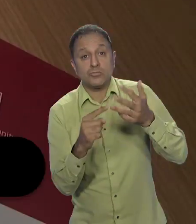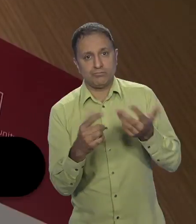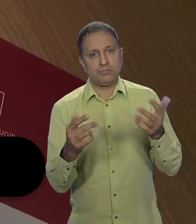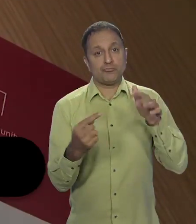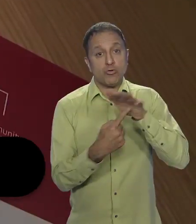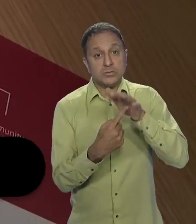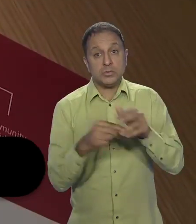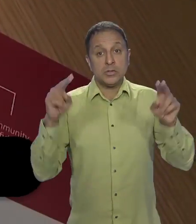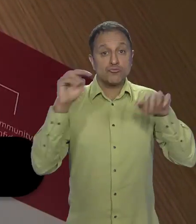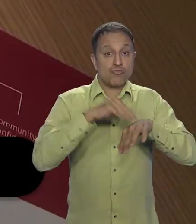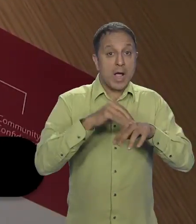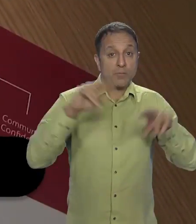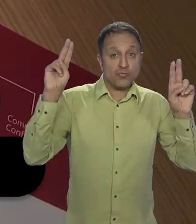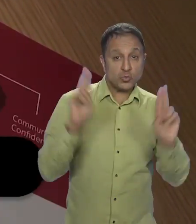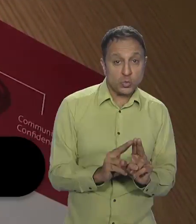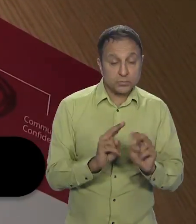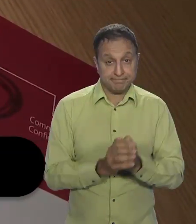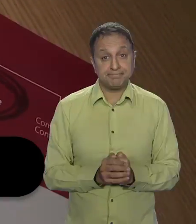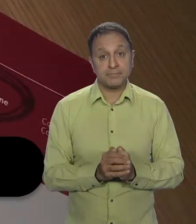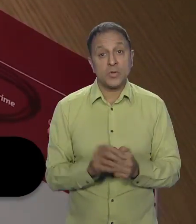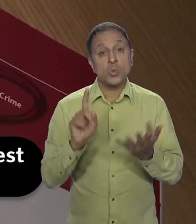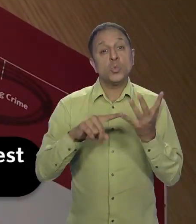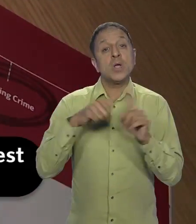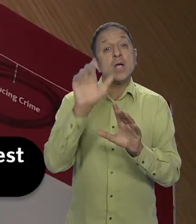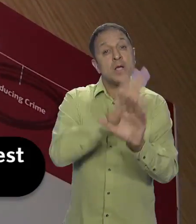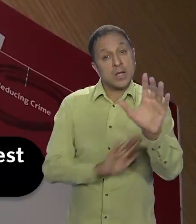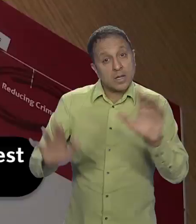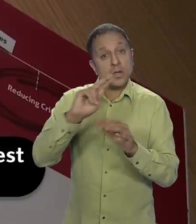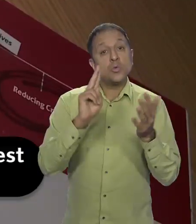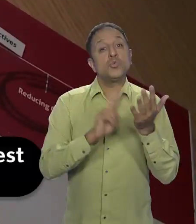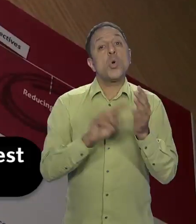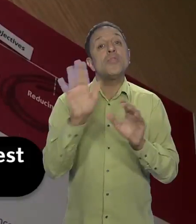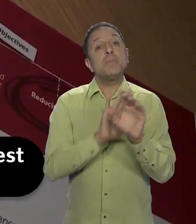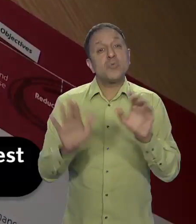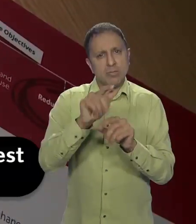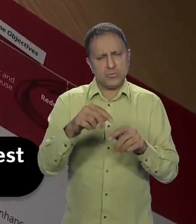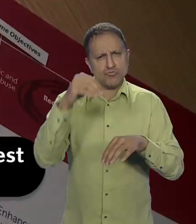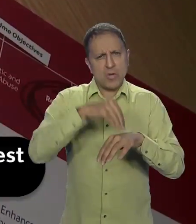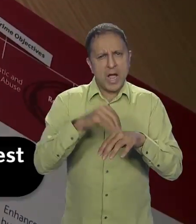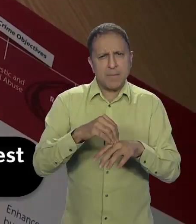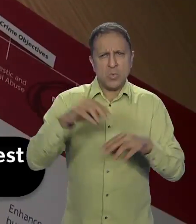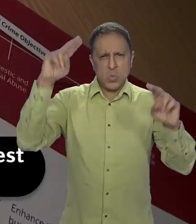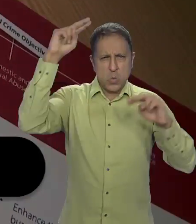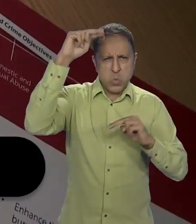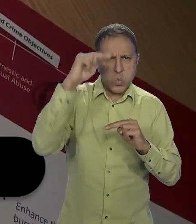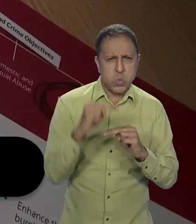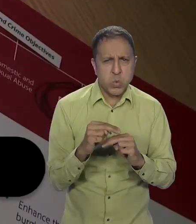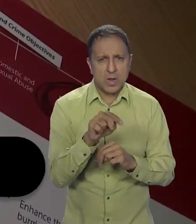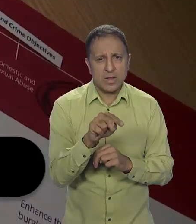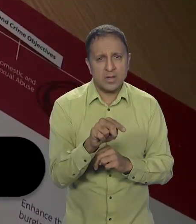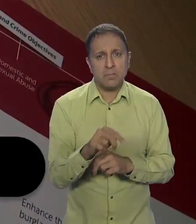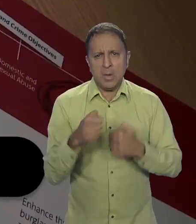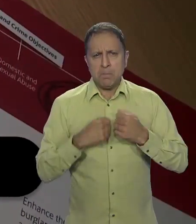support. The next priority is reducing crime. Northumbria has one of the lowest crime rates in the country, but we will